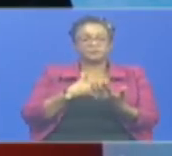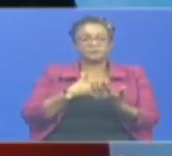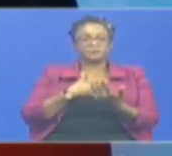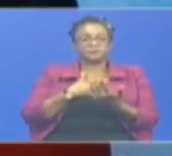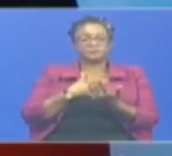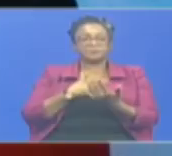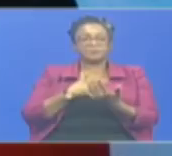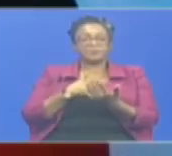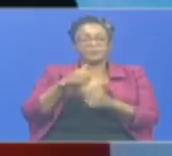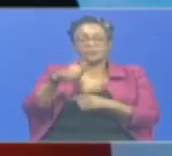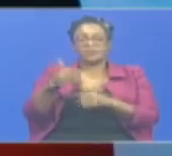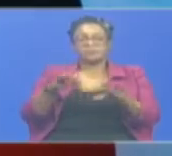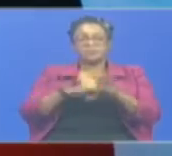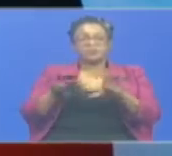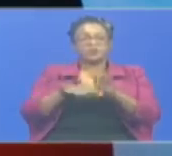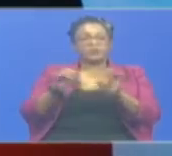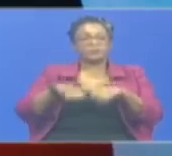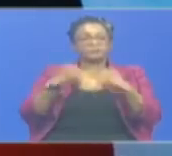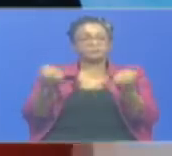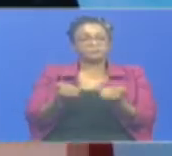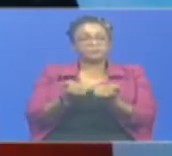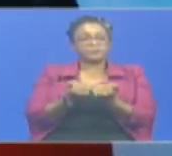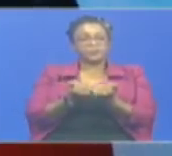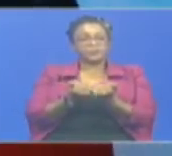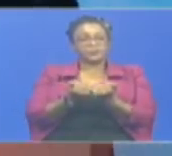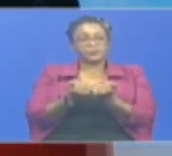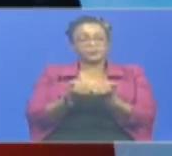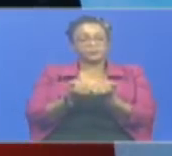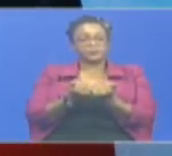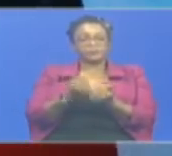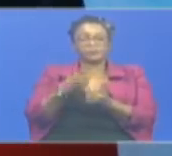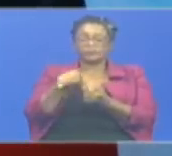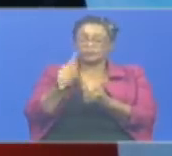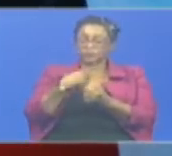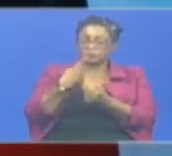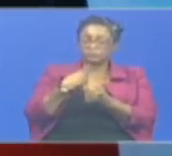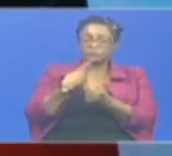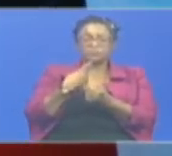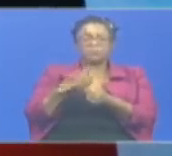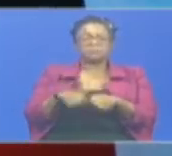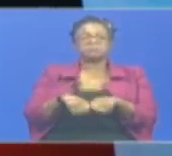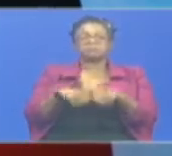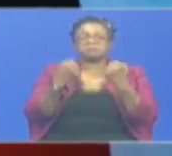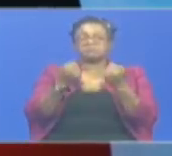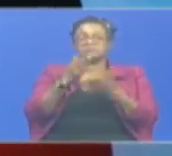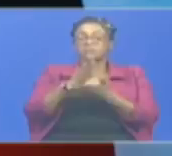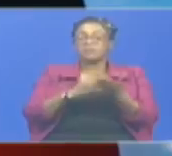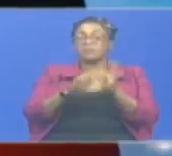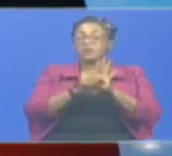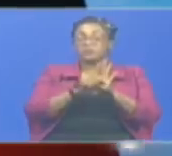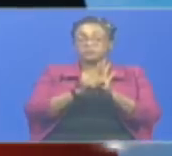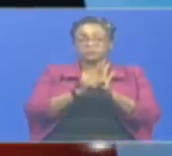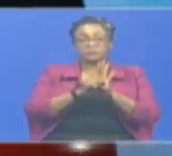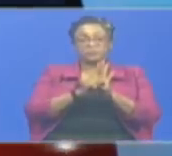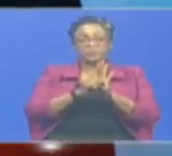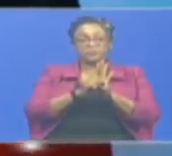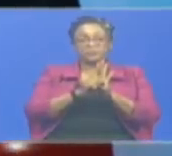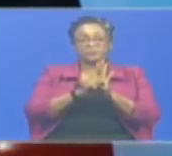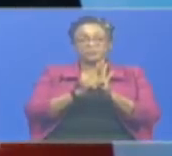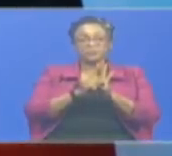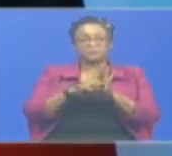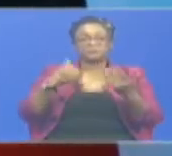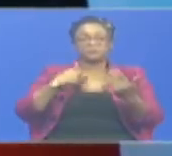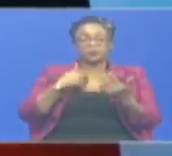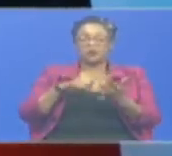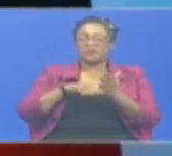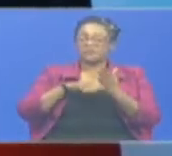members of our society who continue to flout some of these measures. And we have stressed